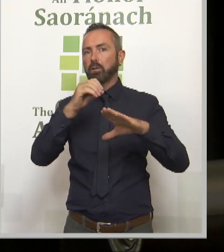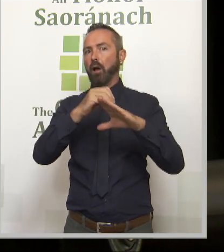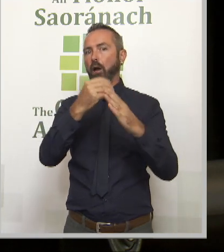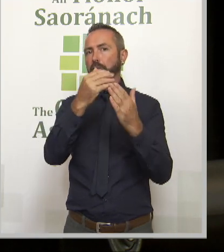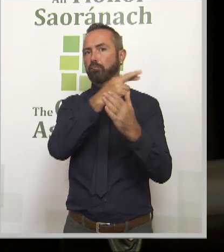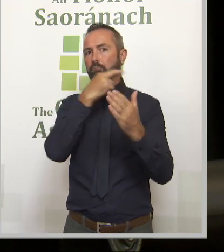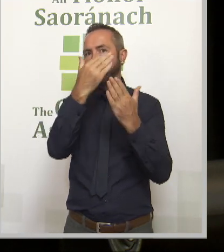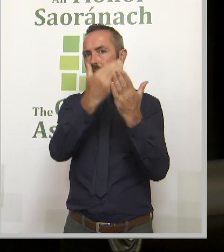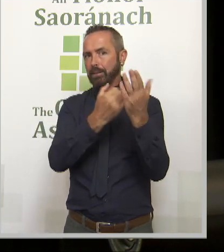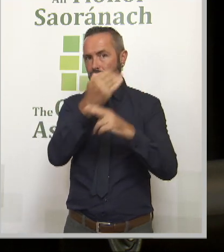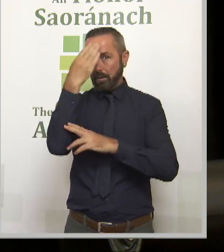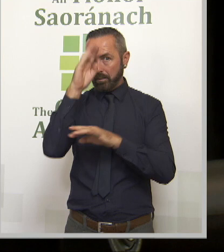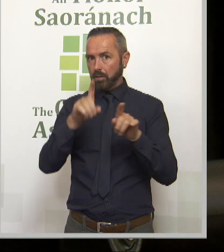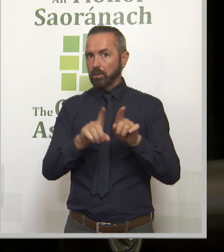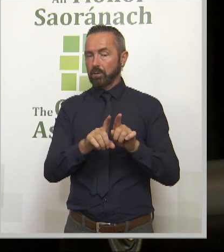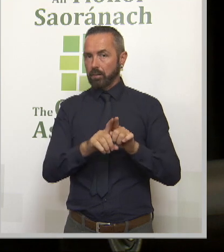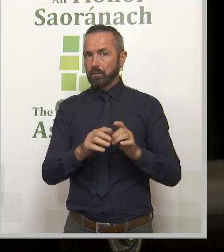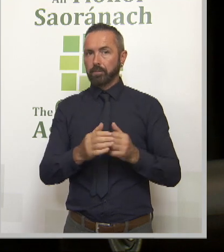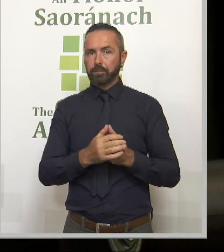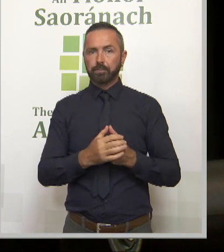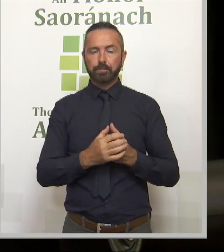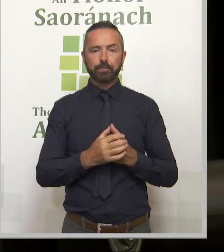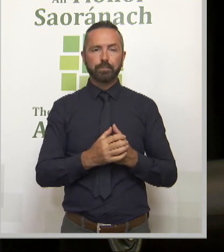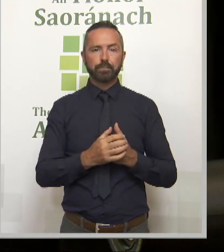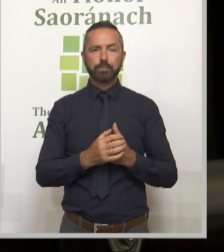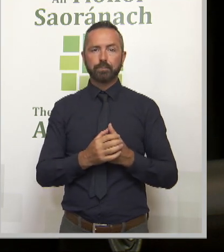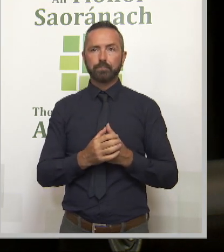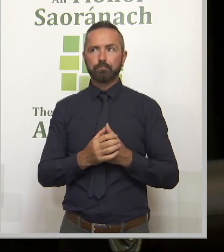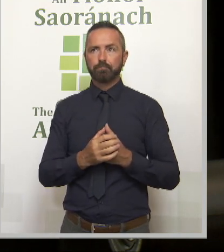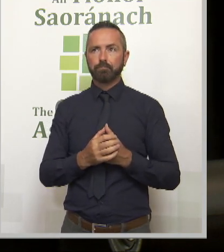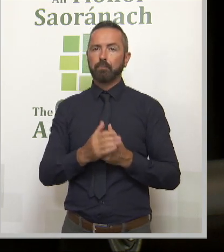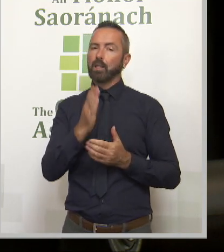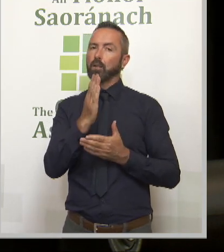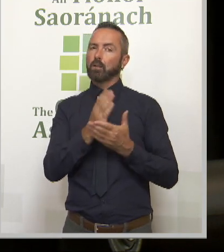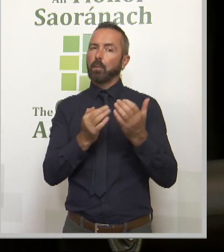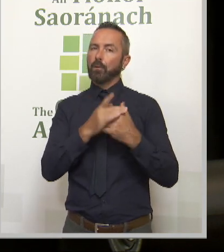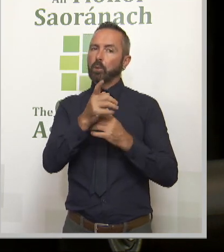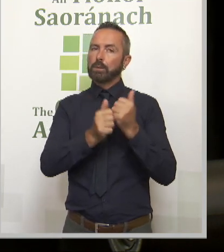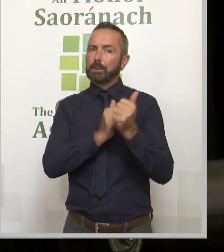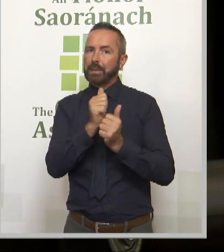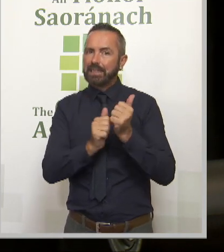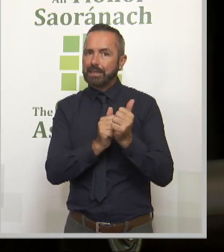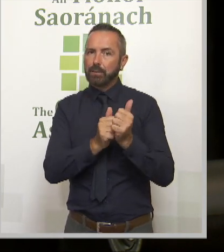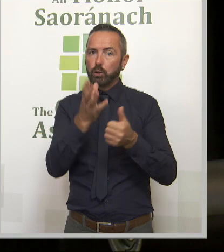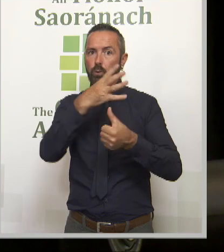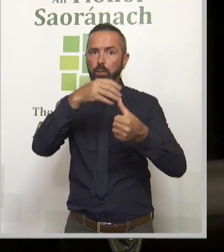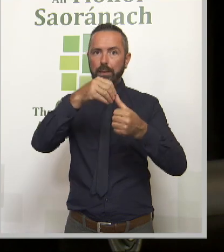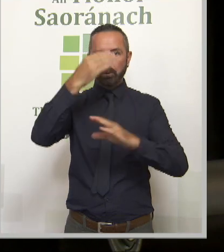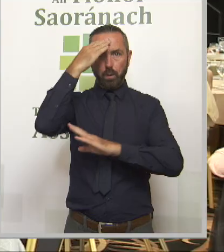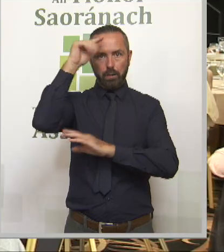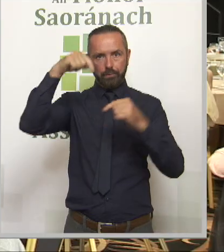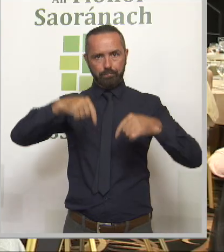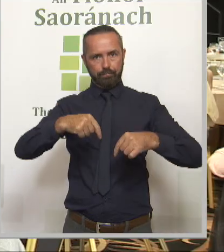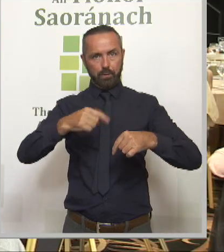Lists in Ireland as well. And some of those species are actually unique to Ireland,